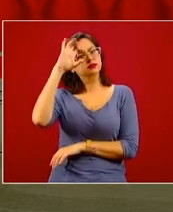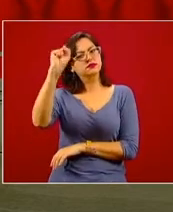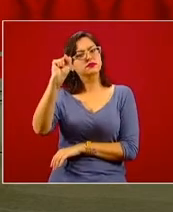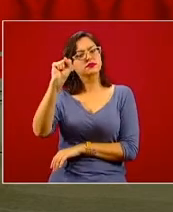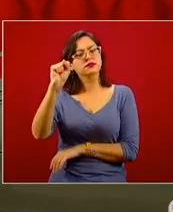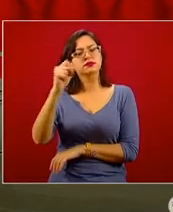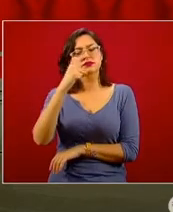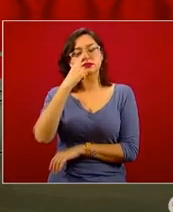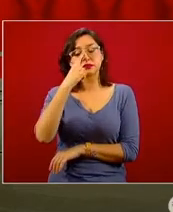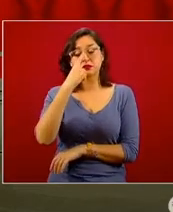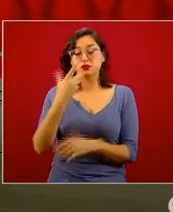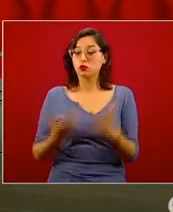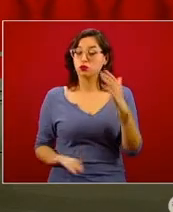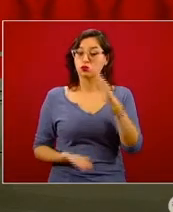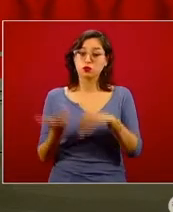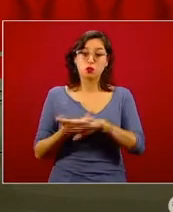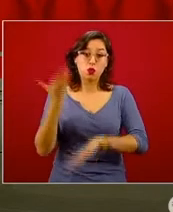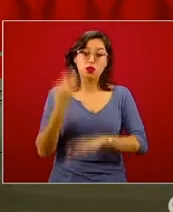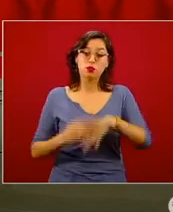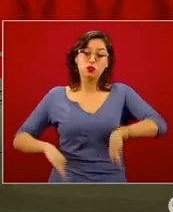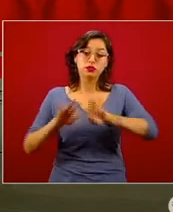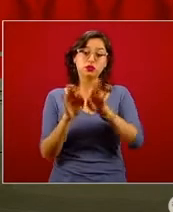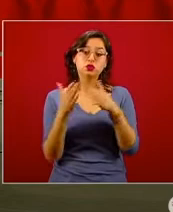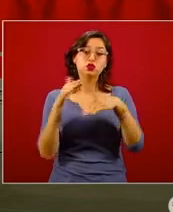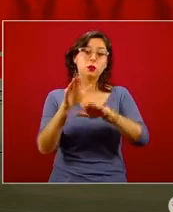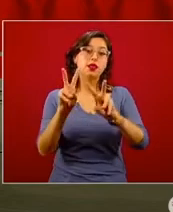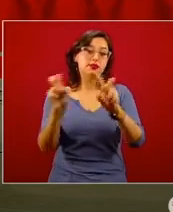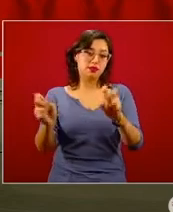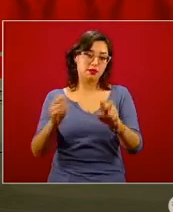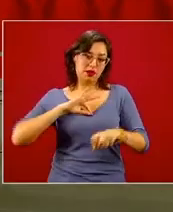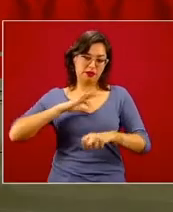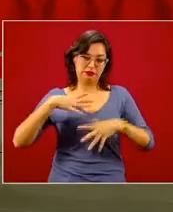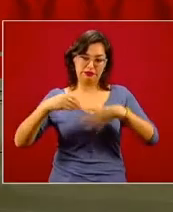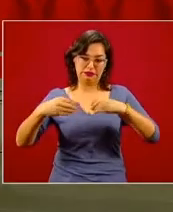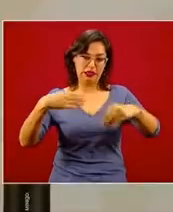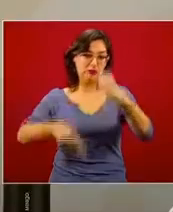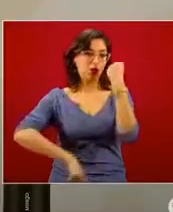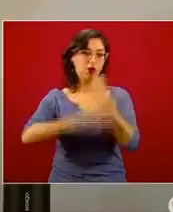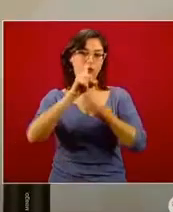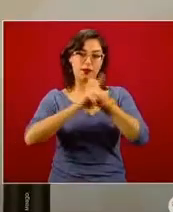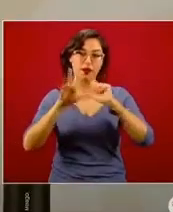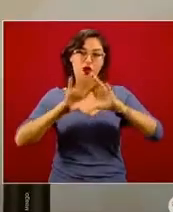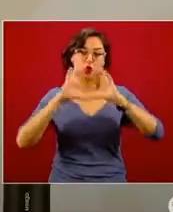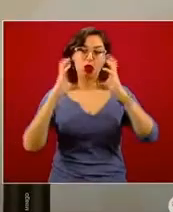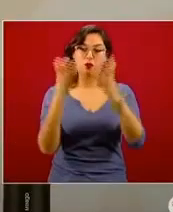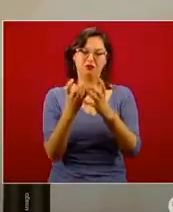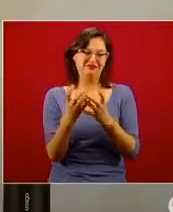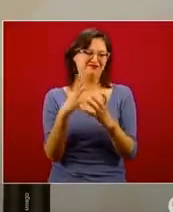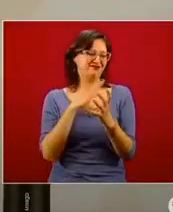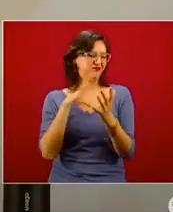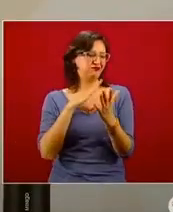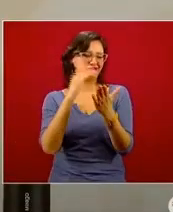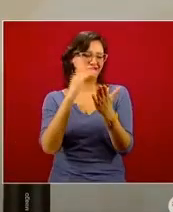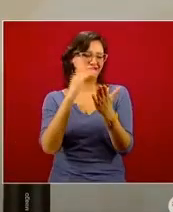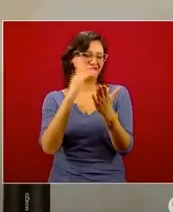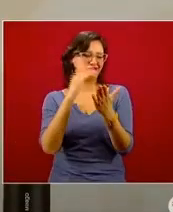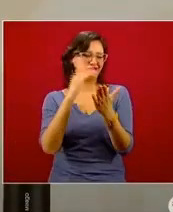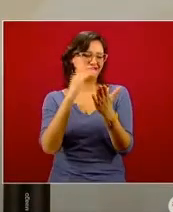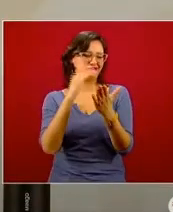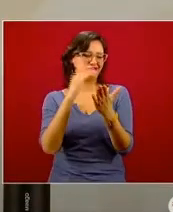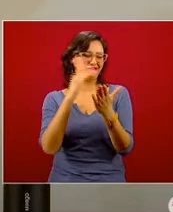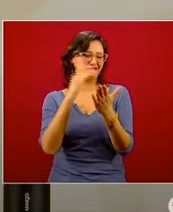international from 2005, it was a paradigm shift,